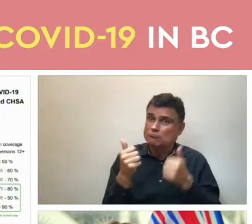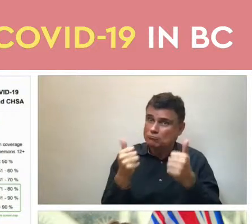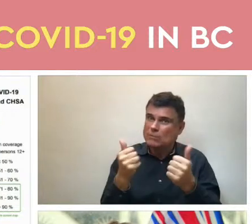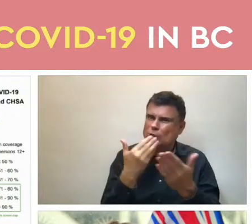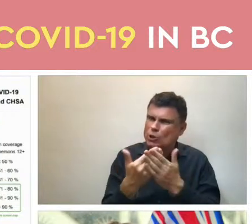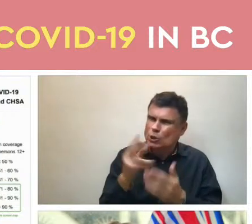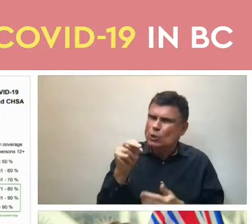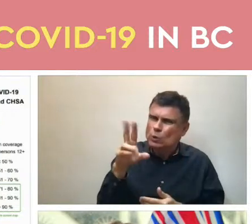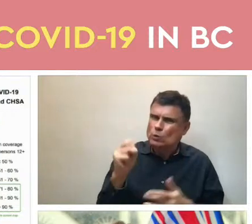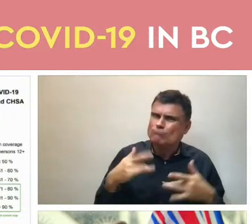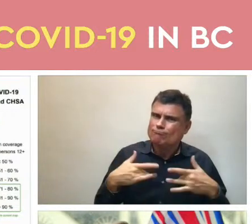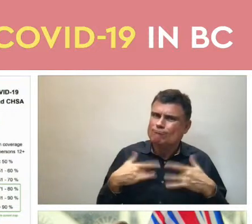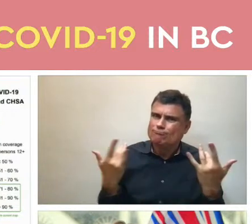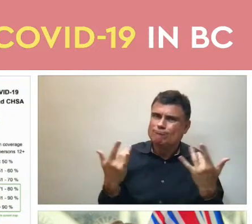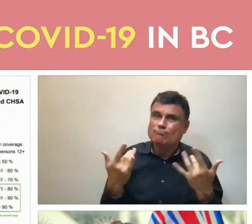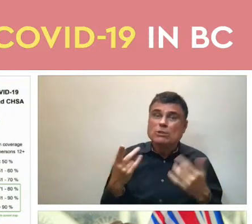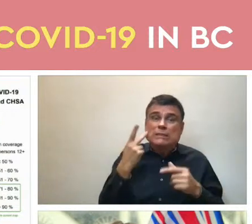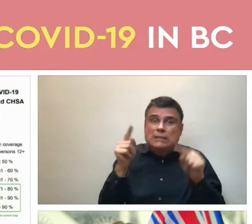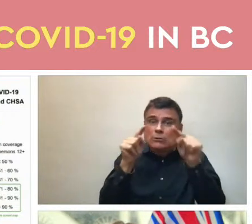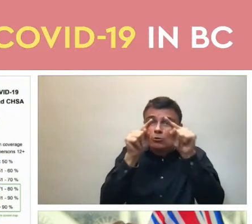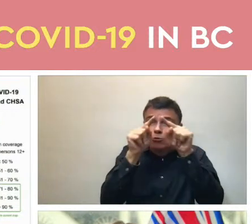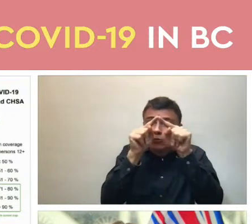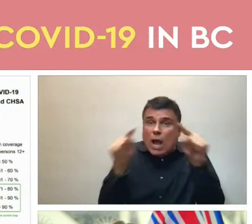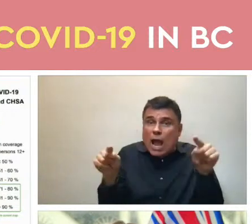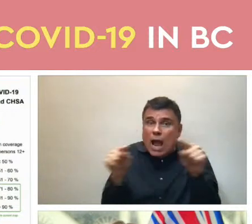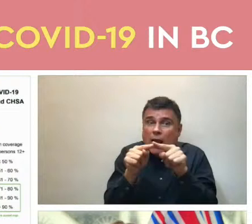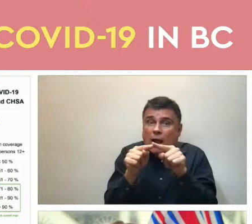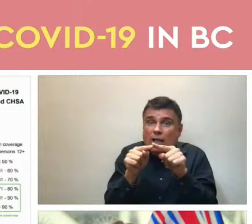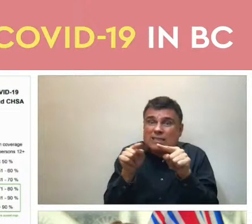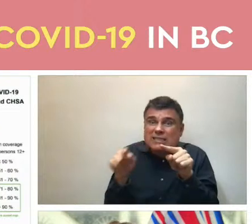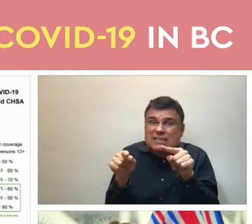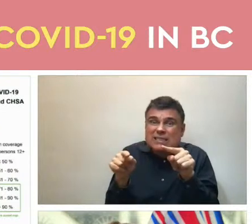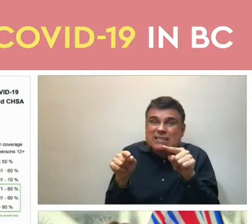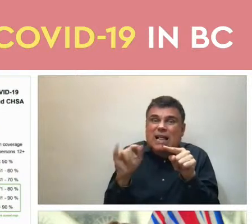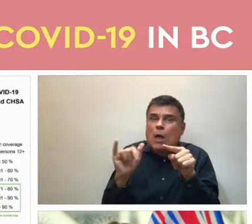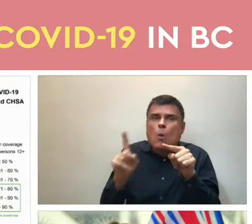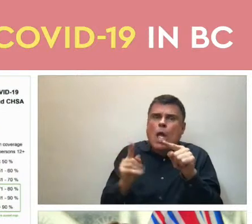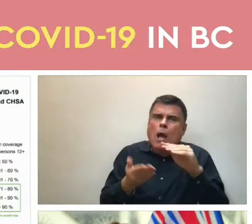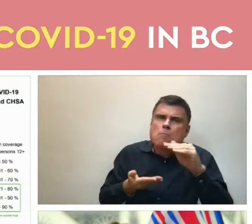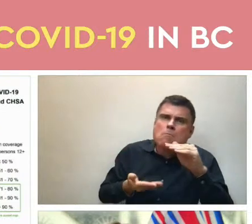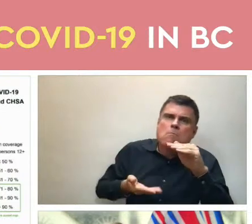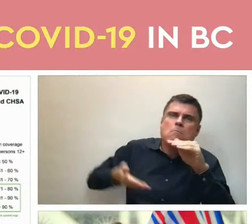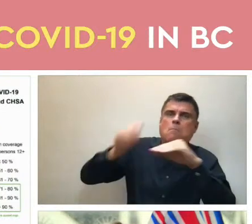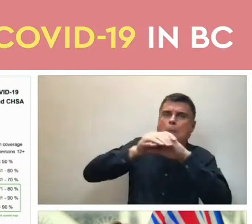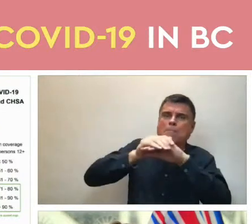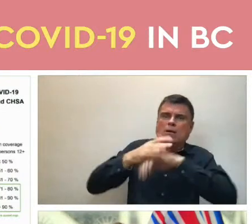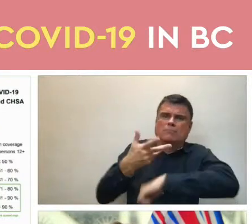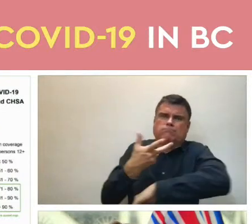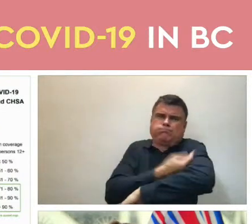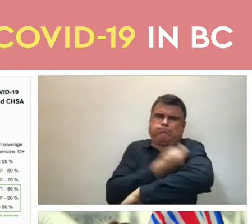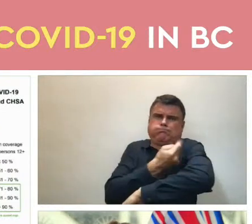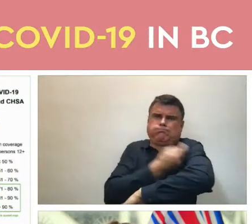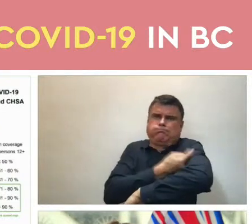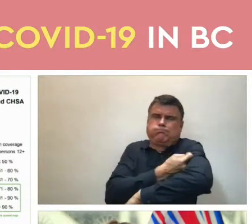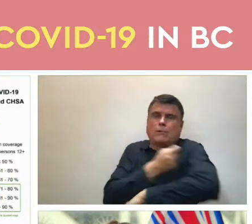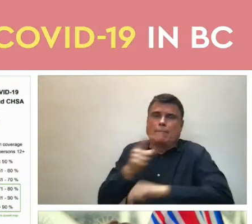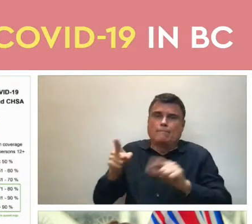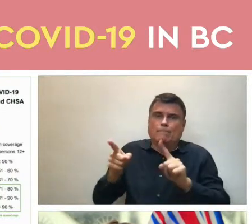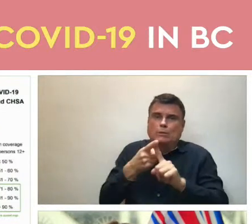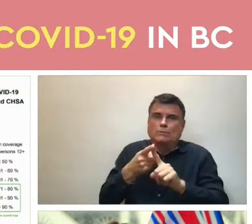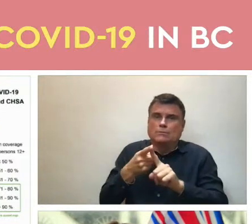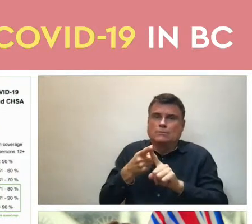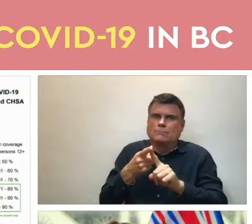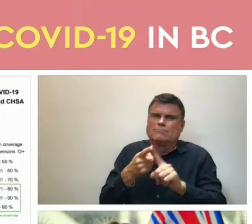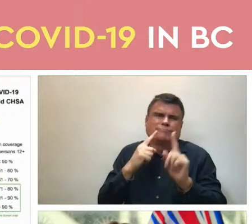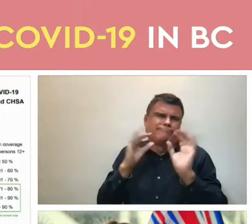triangles indicates where we're seeing the most increase in first doses, and that is great to see,